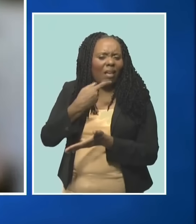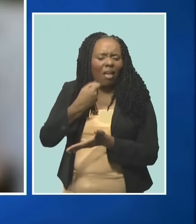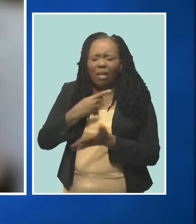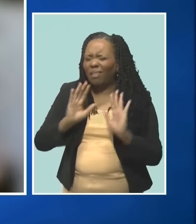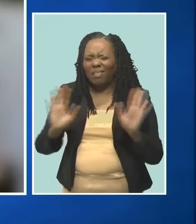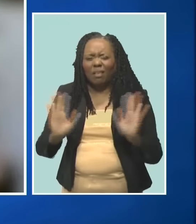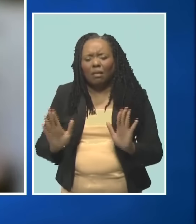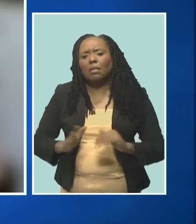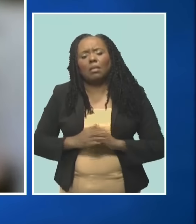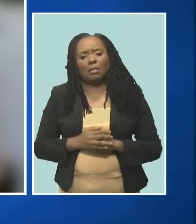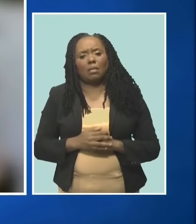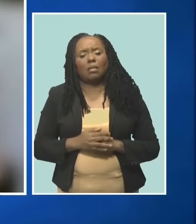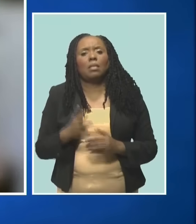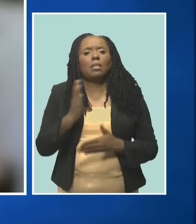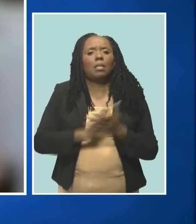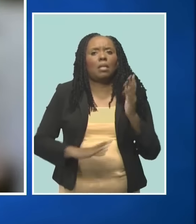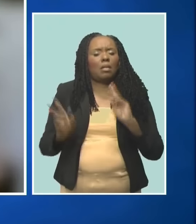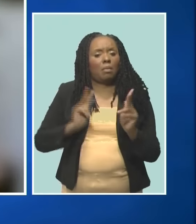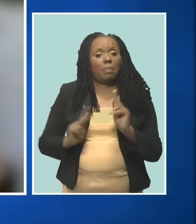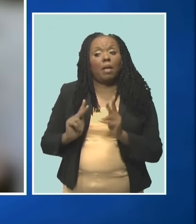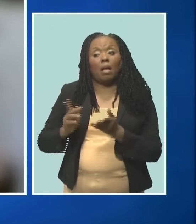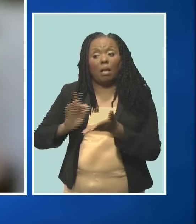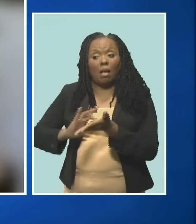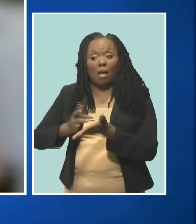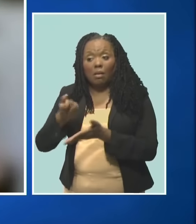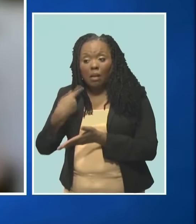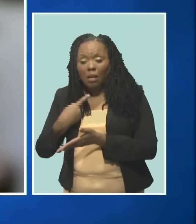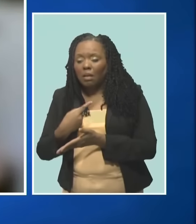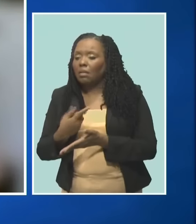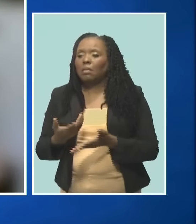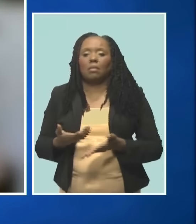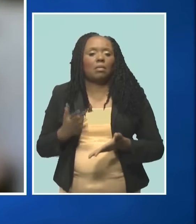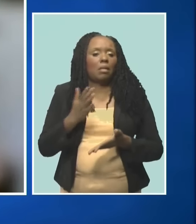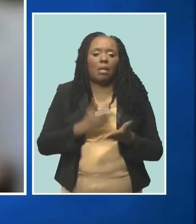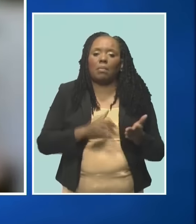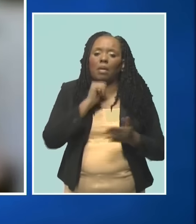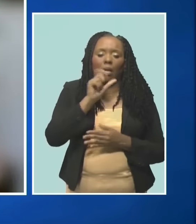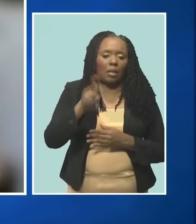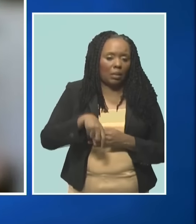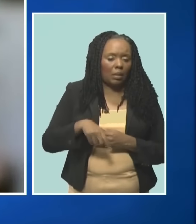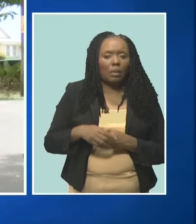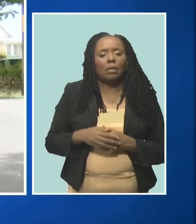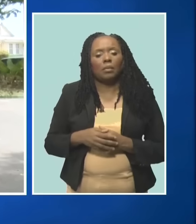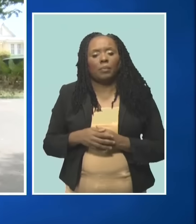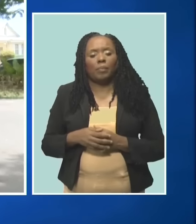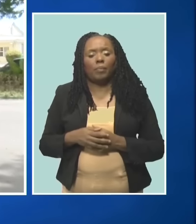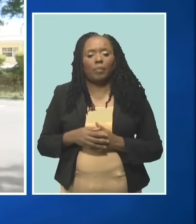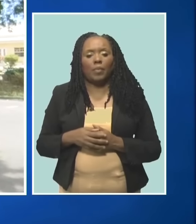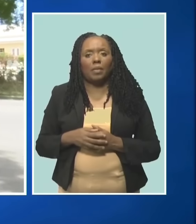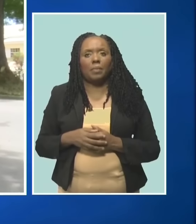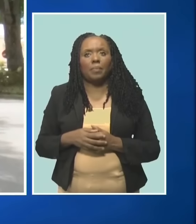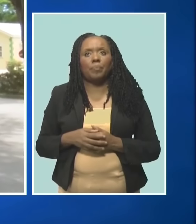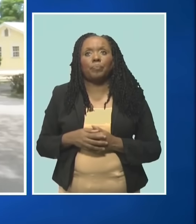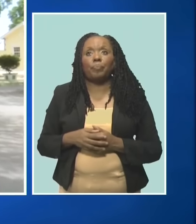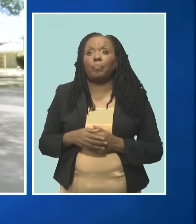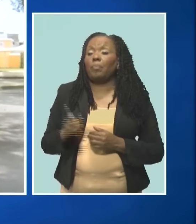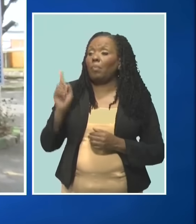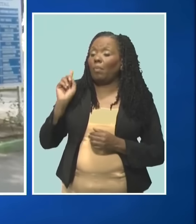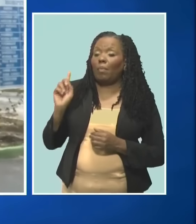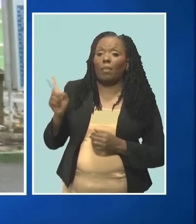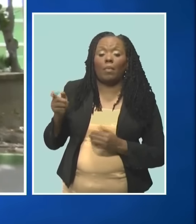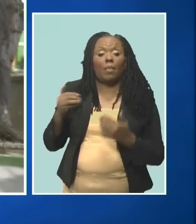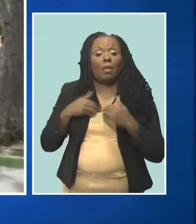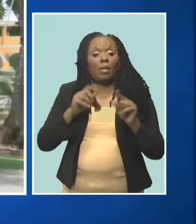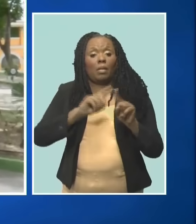get medication. So it's not one size fits all at all. The psychiatric hospital has rolled out